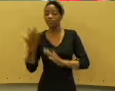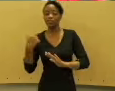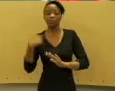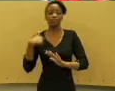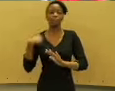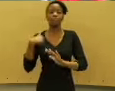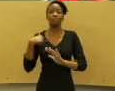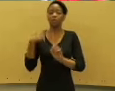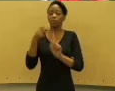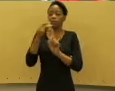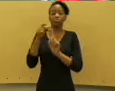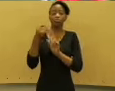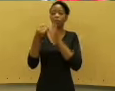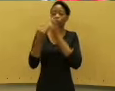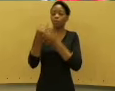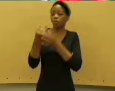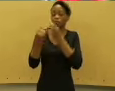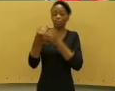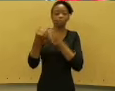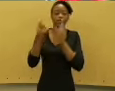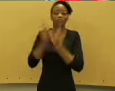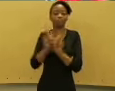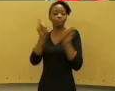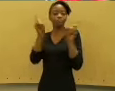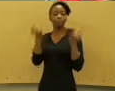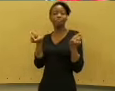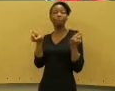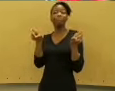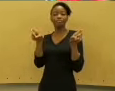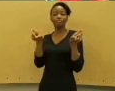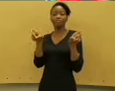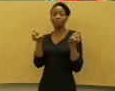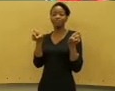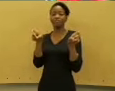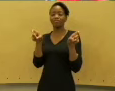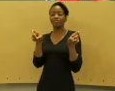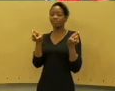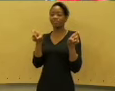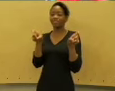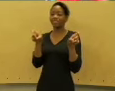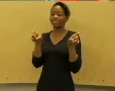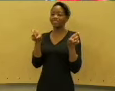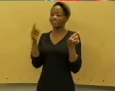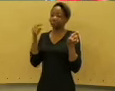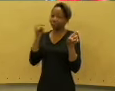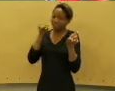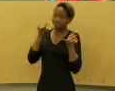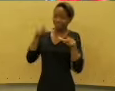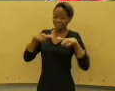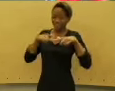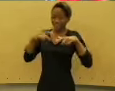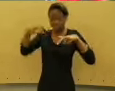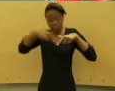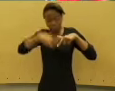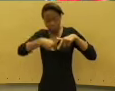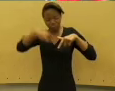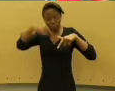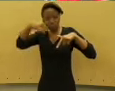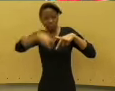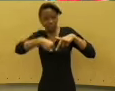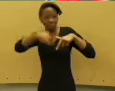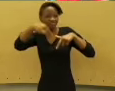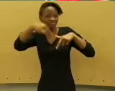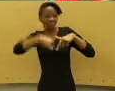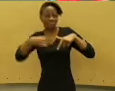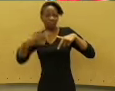and lying with my legs spread open, and strange women are sticking their fingers in my vagina.